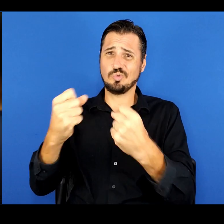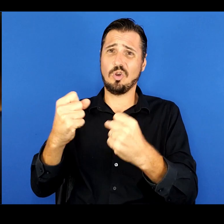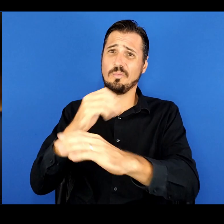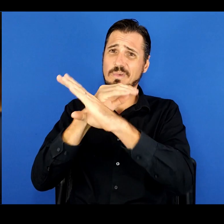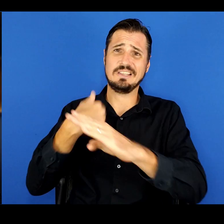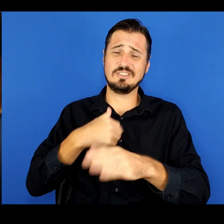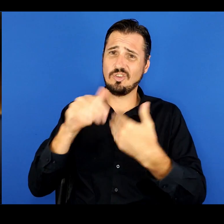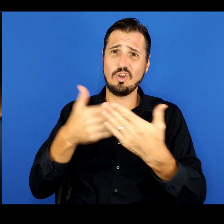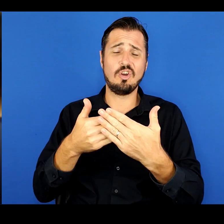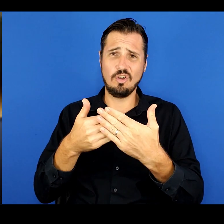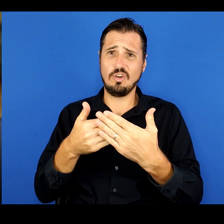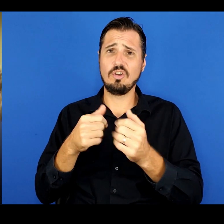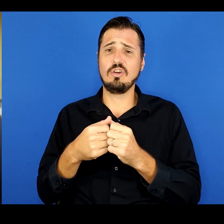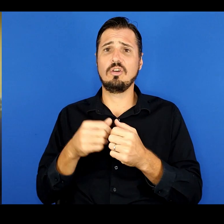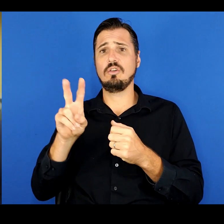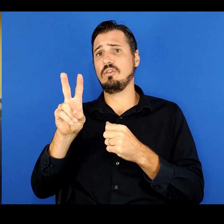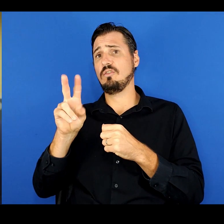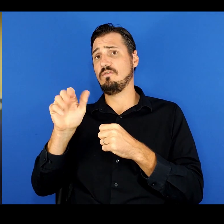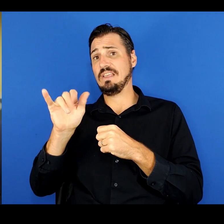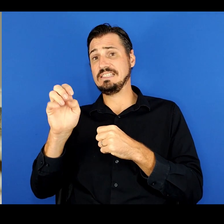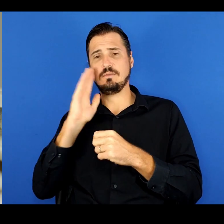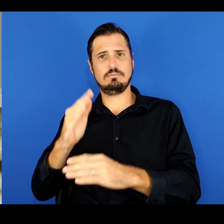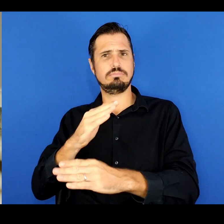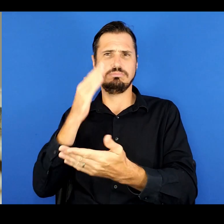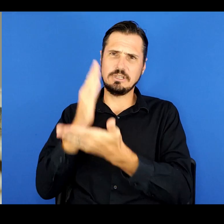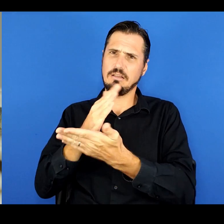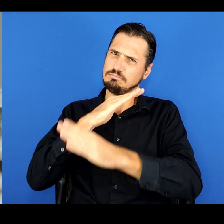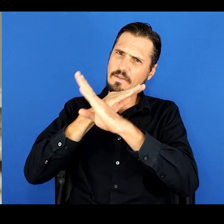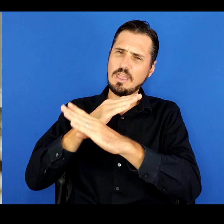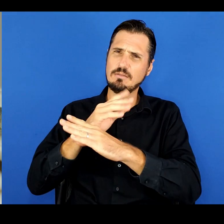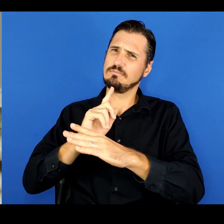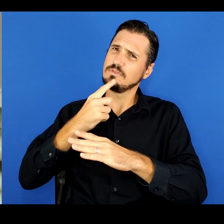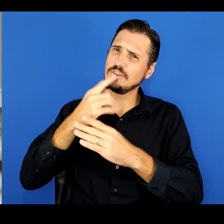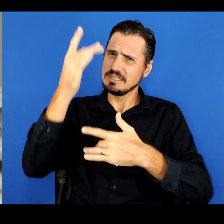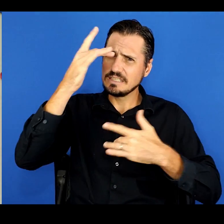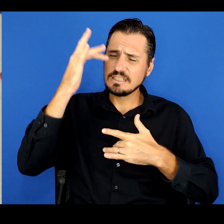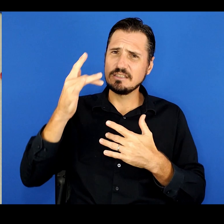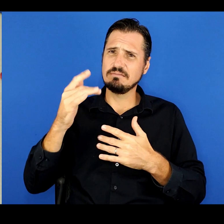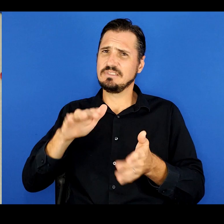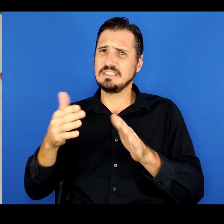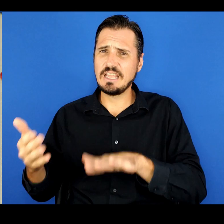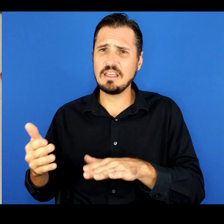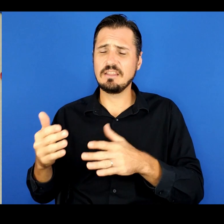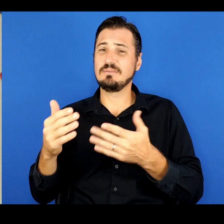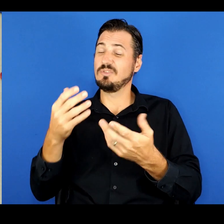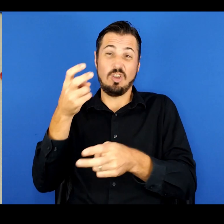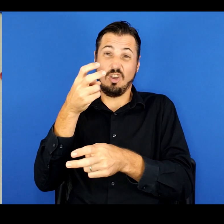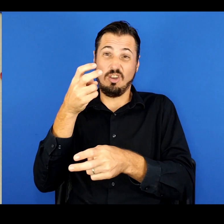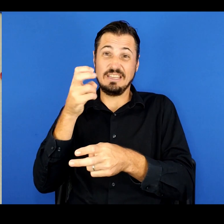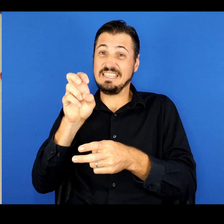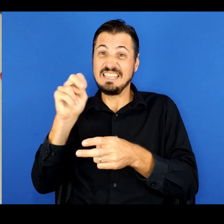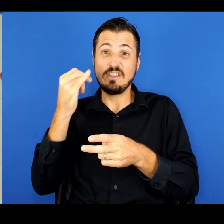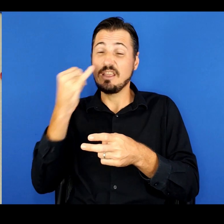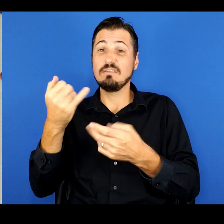have, and it is a powerful one. Vaccination prevents severe disease and death and decreases disease transmission, even for